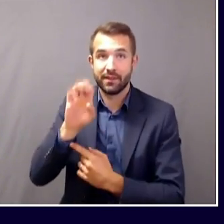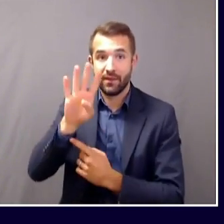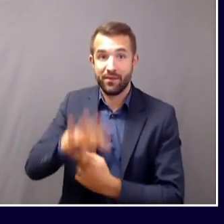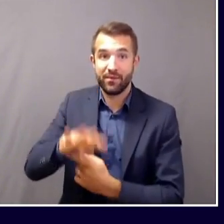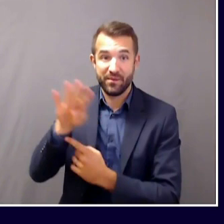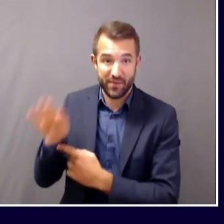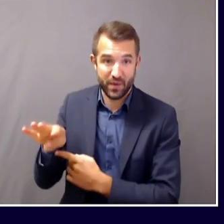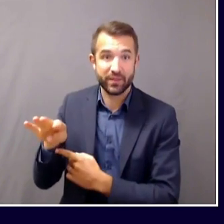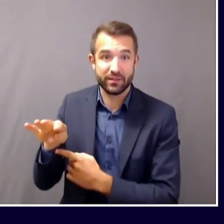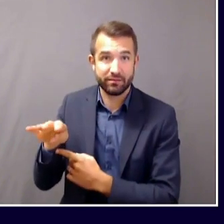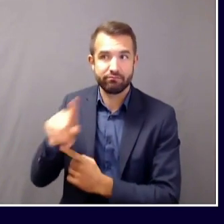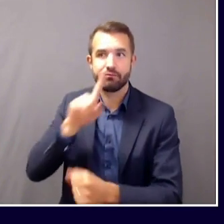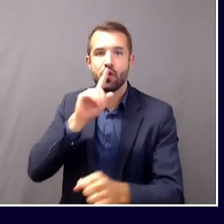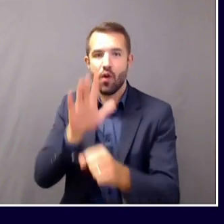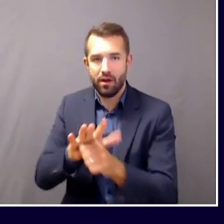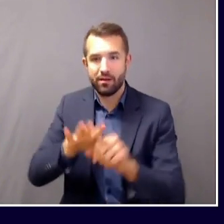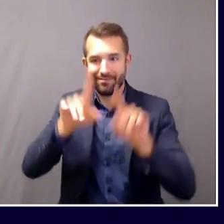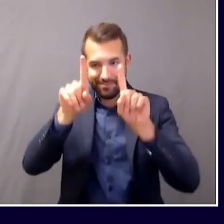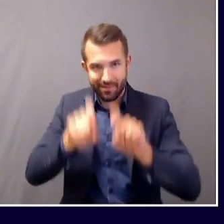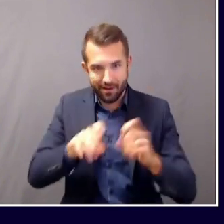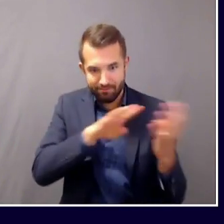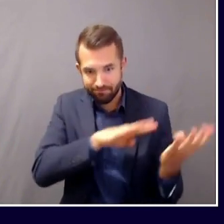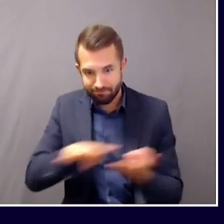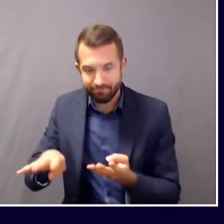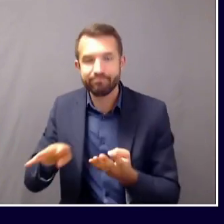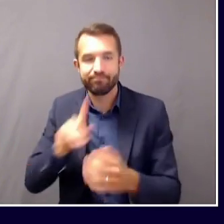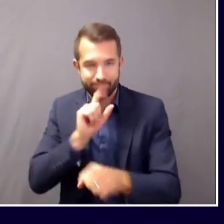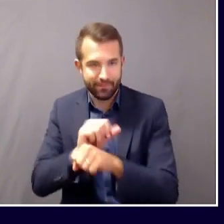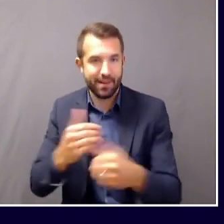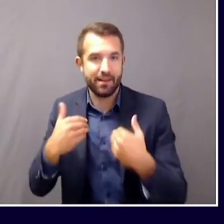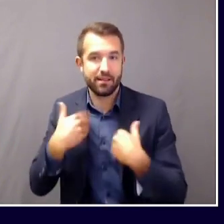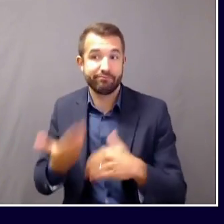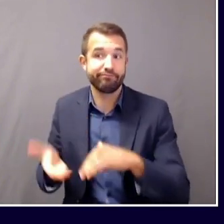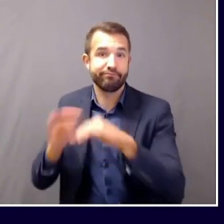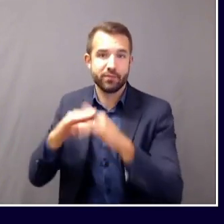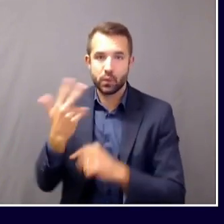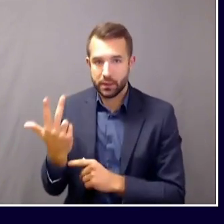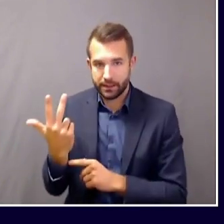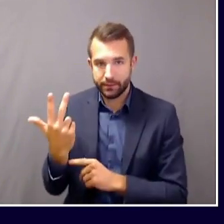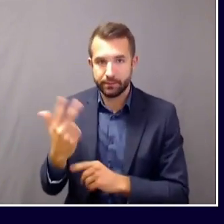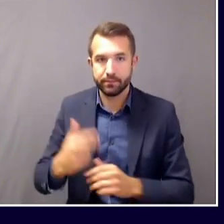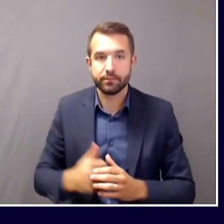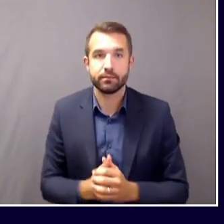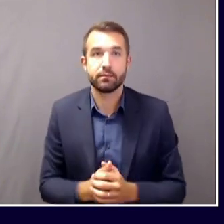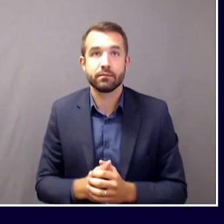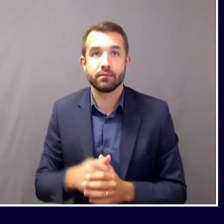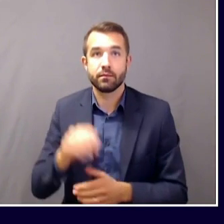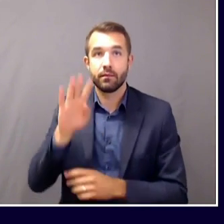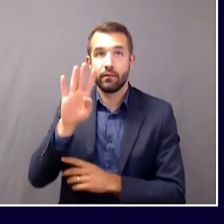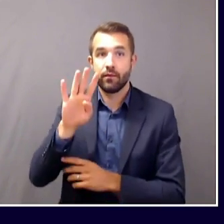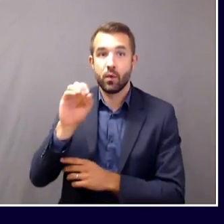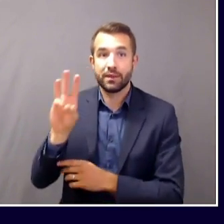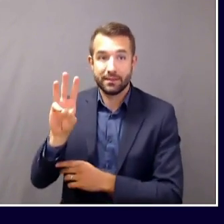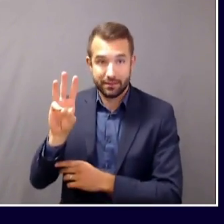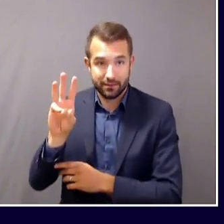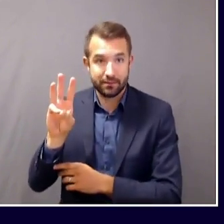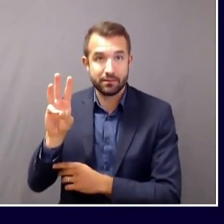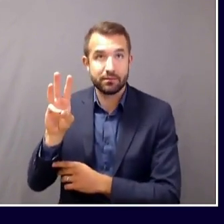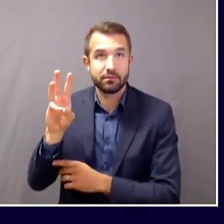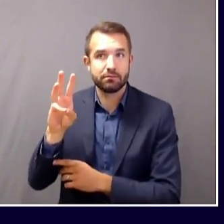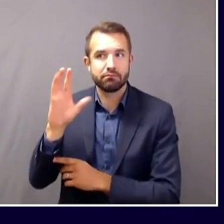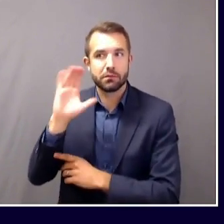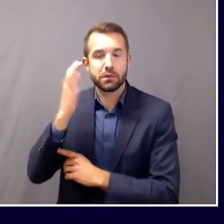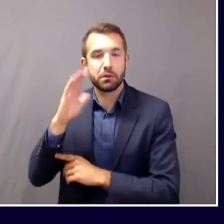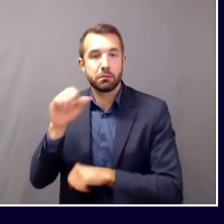3,644 are confirmed, an increase of 3 cases, and 406 are probable, a decrease